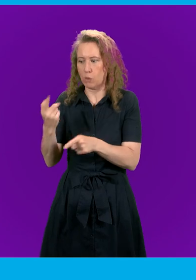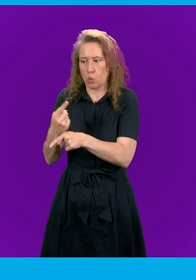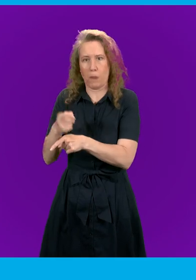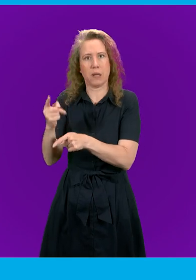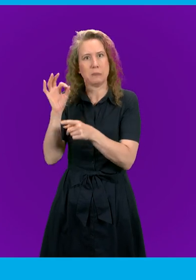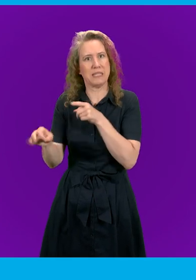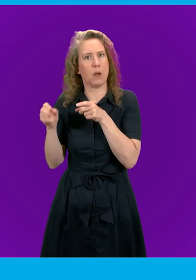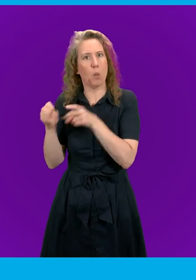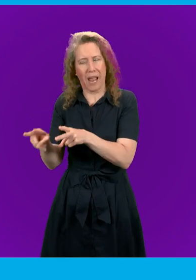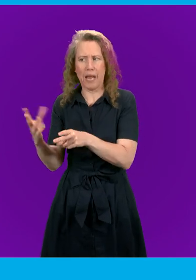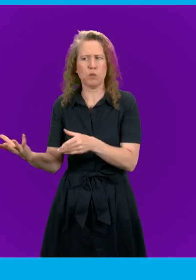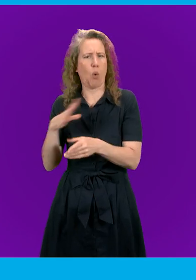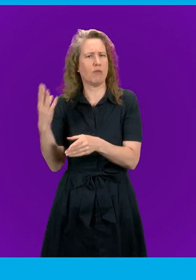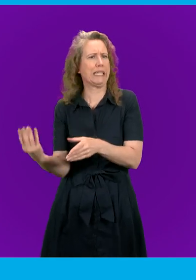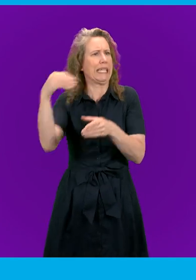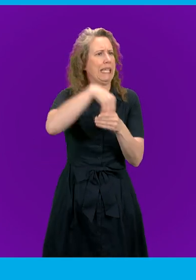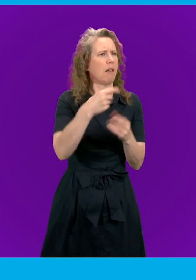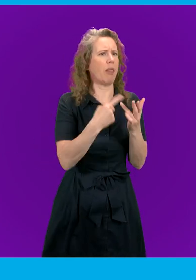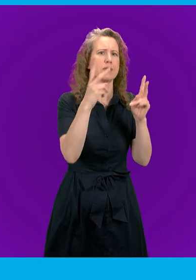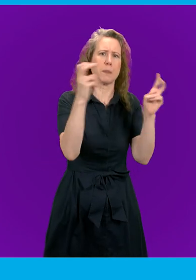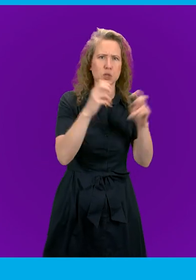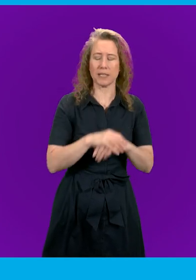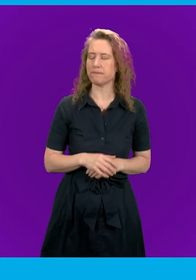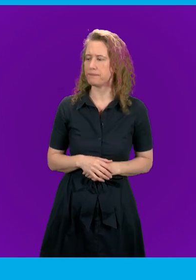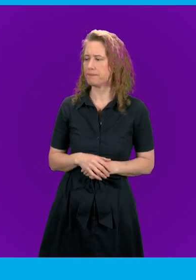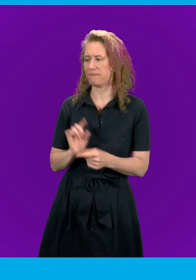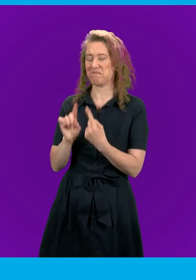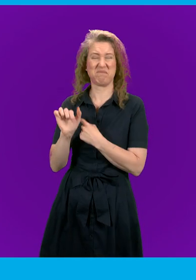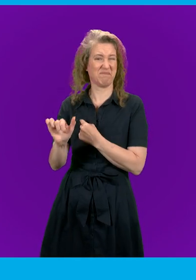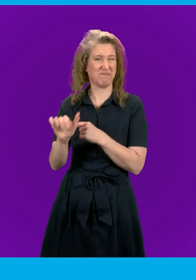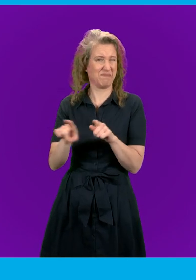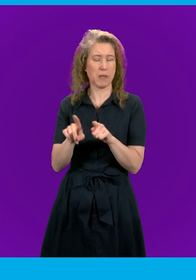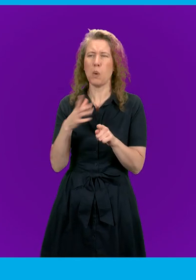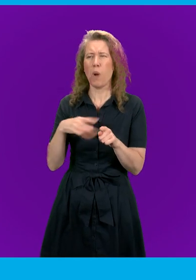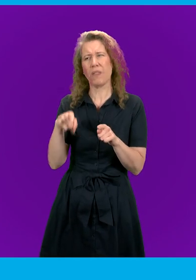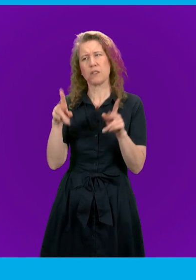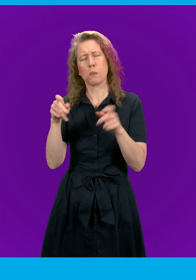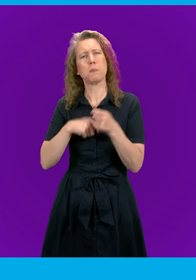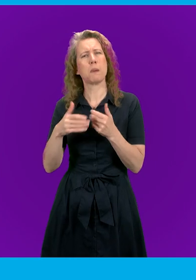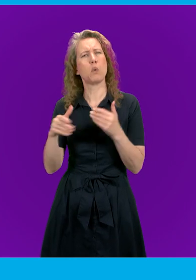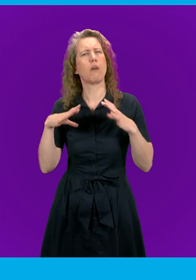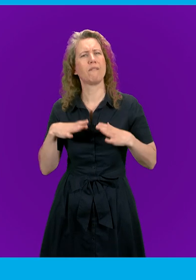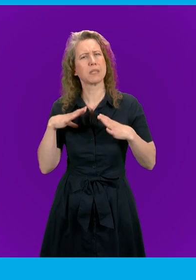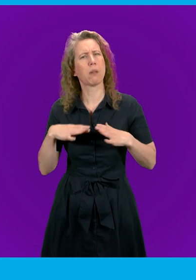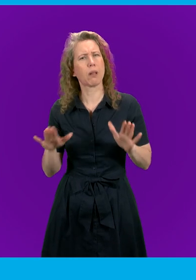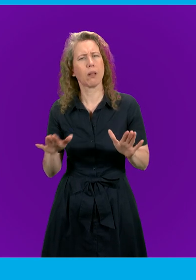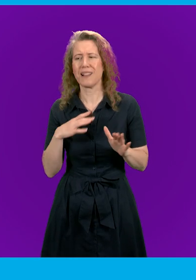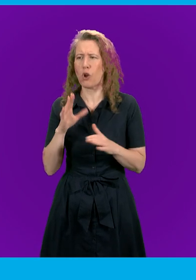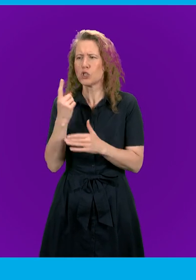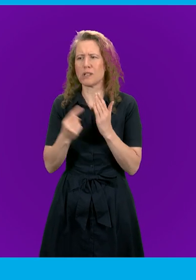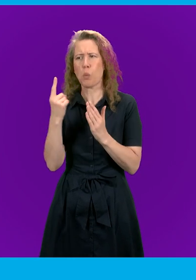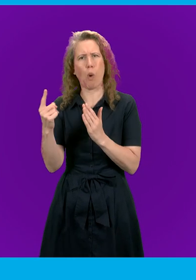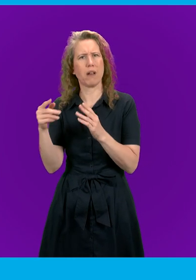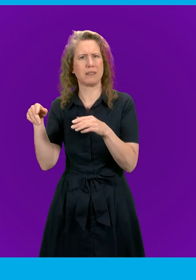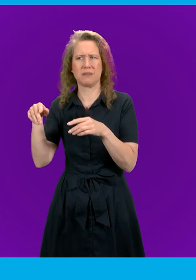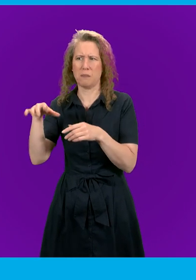way. Yeah, we were trying to, well, we think, like, making it more comfortable, obviously discussing it at other places in school